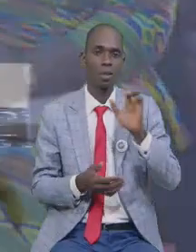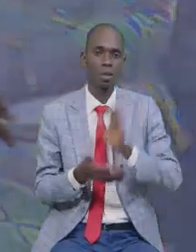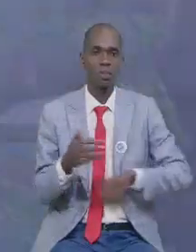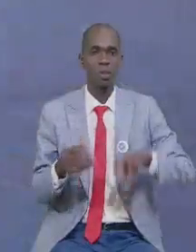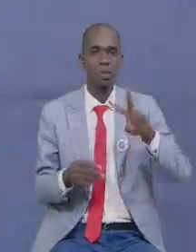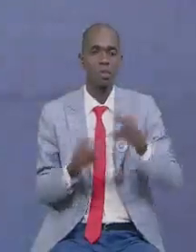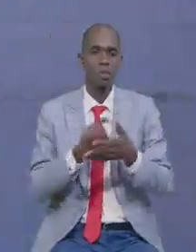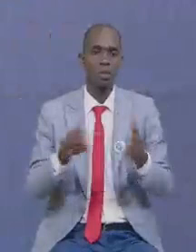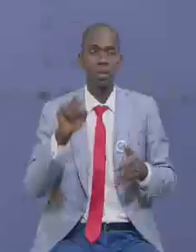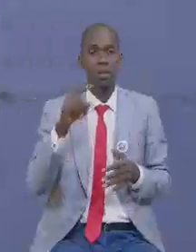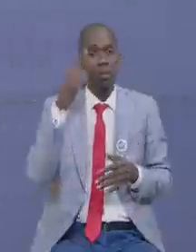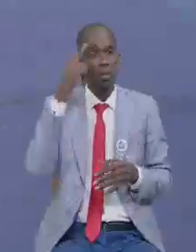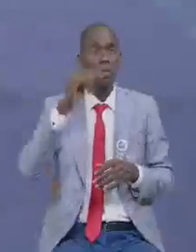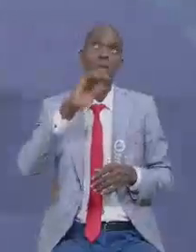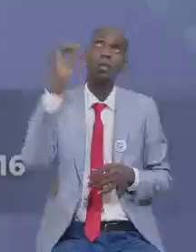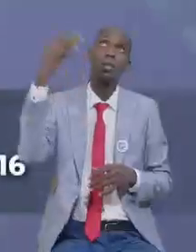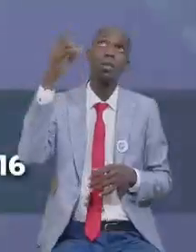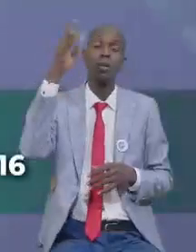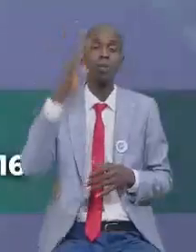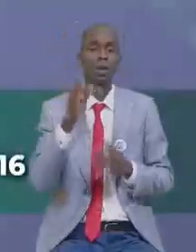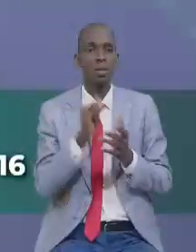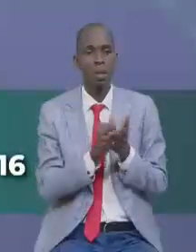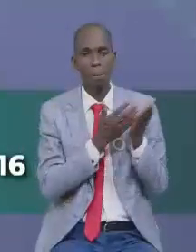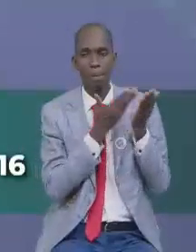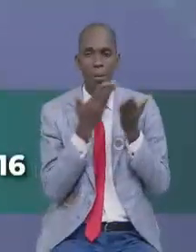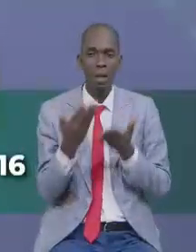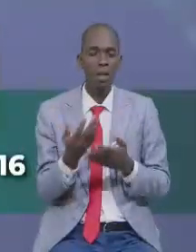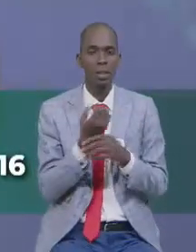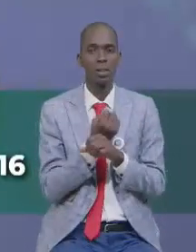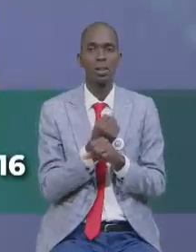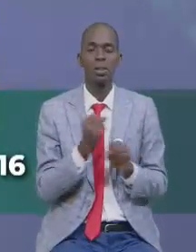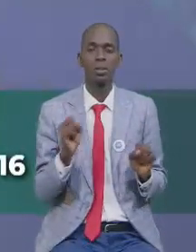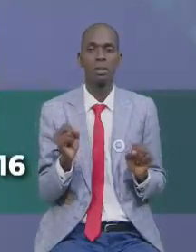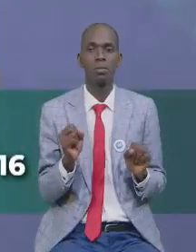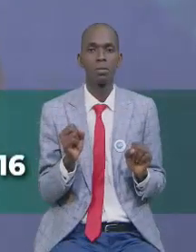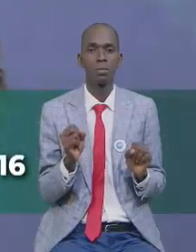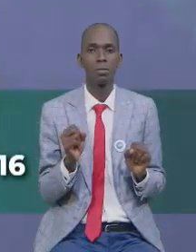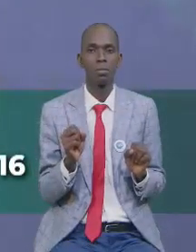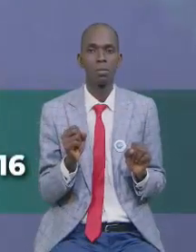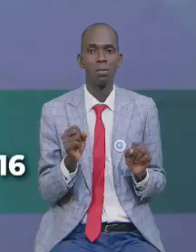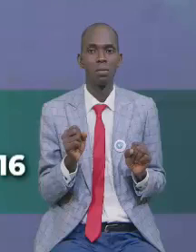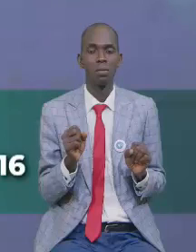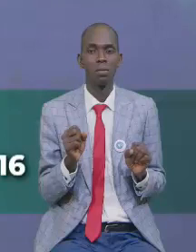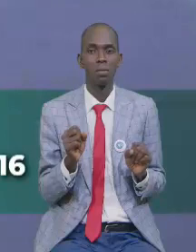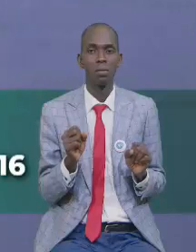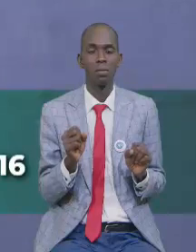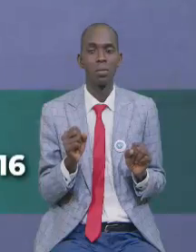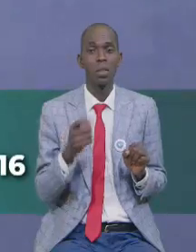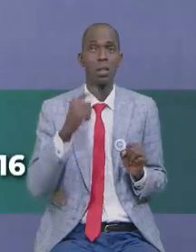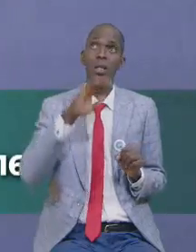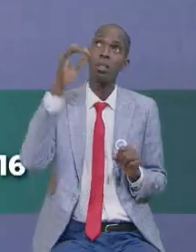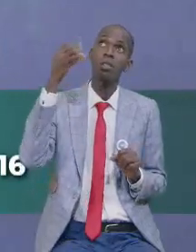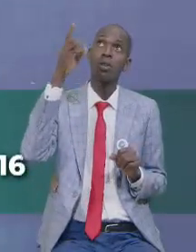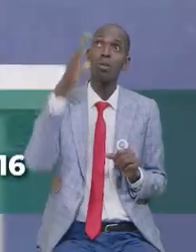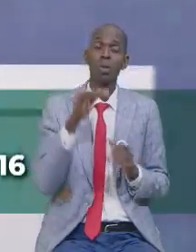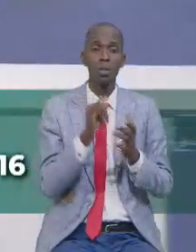the grace of God that bringeth salvation, the grace of God that